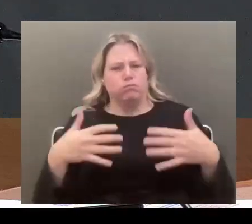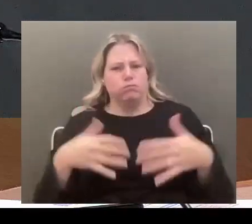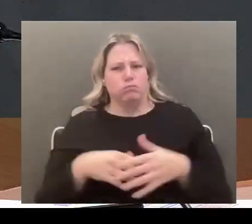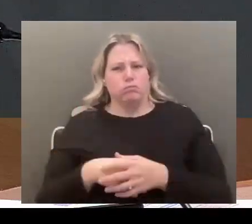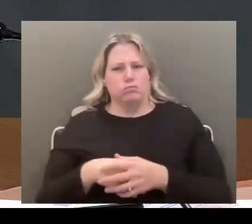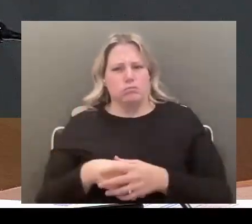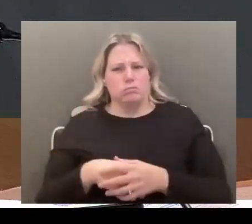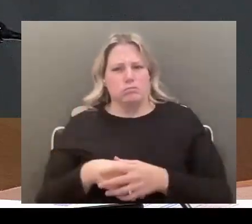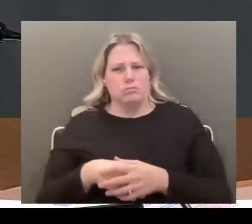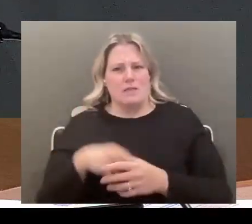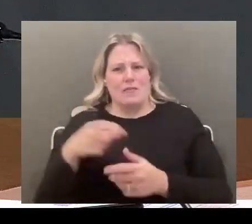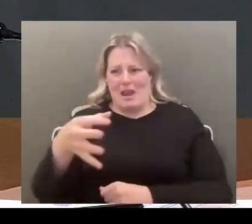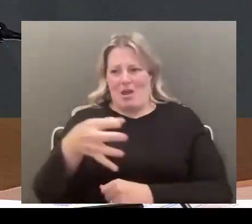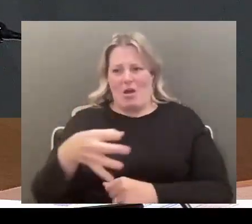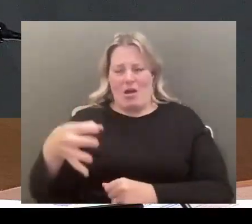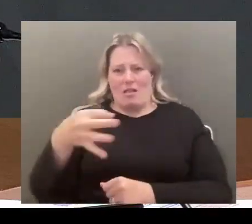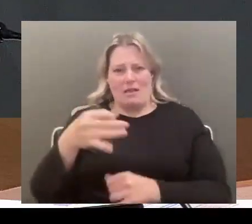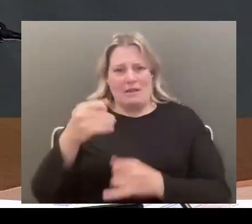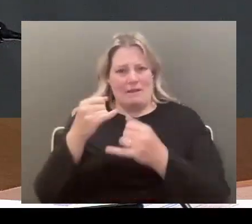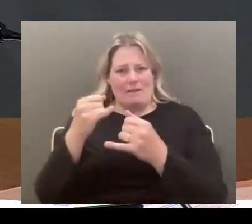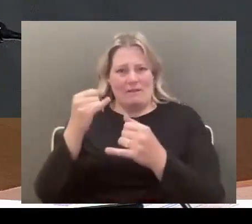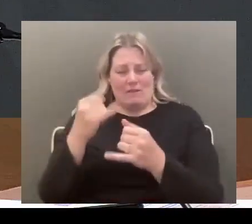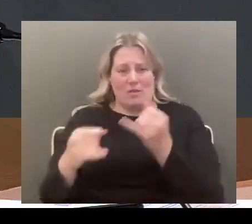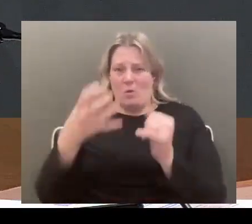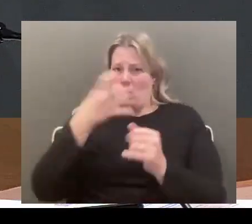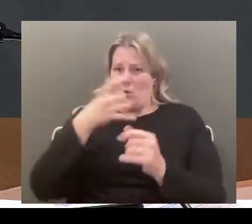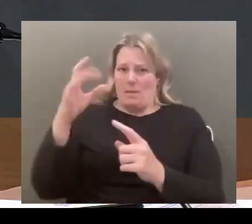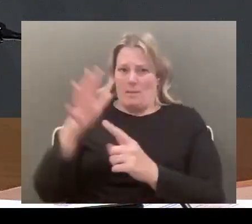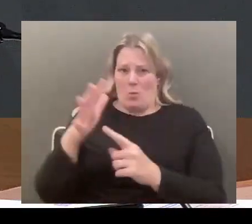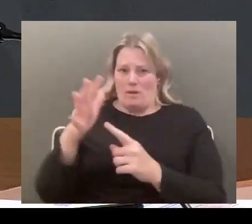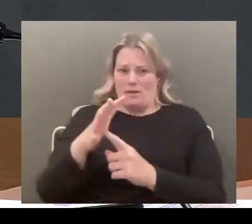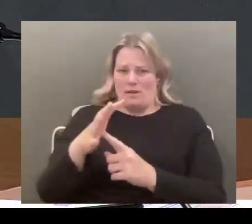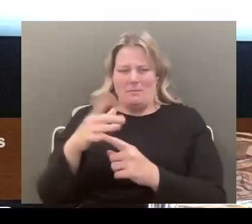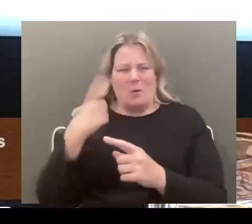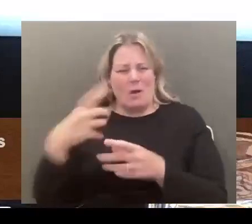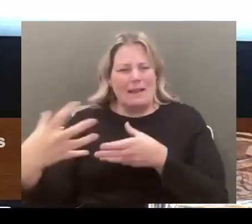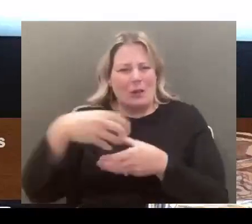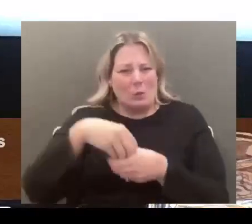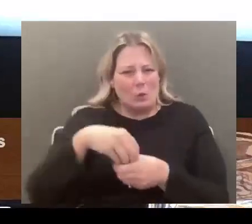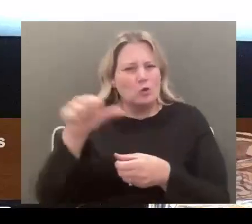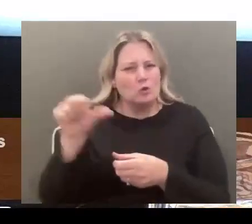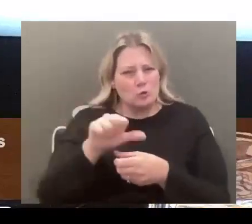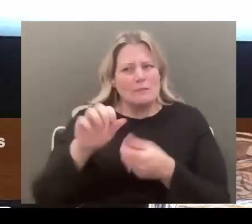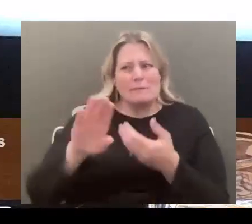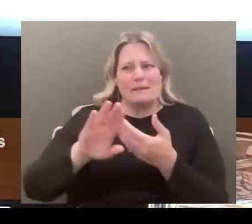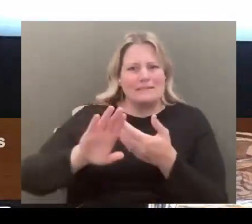significance of the island, that it was ever included, wasn't it? I think